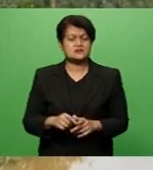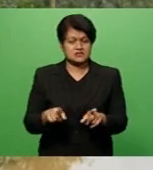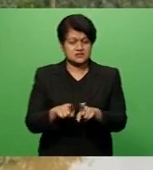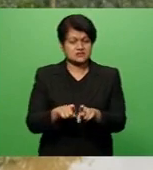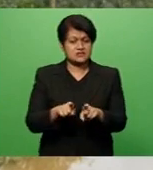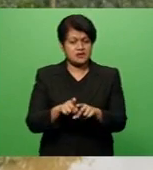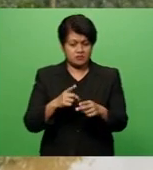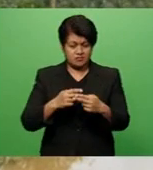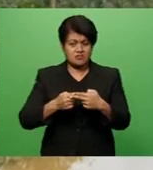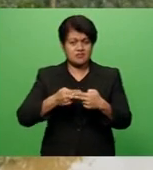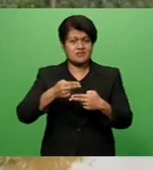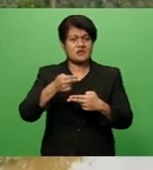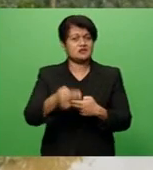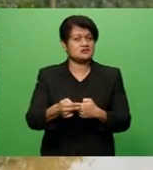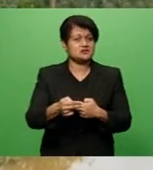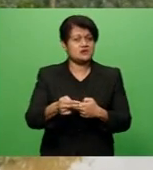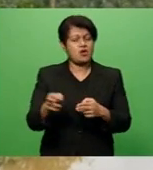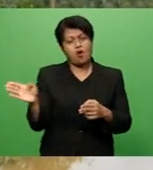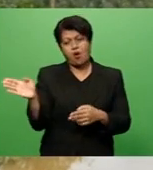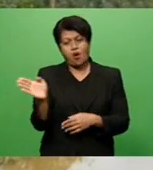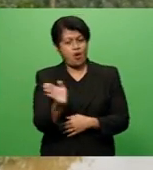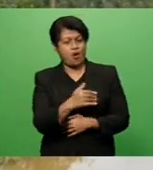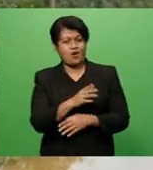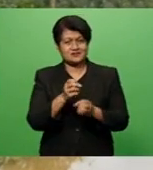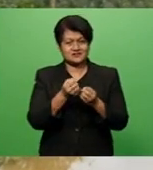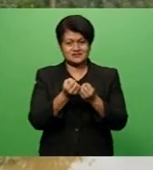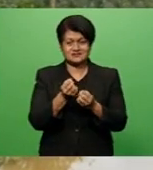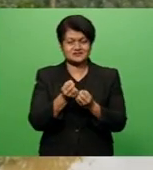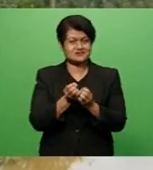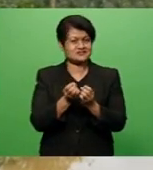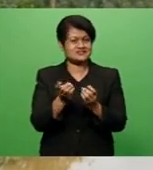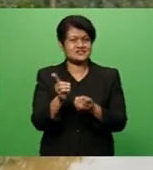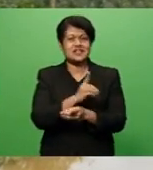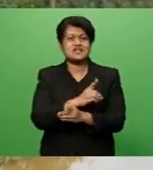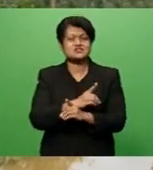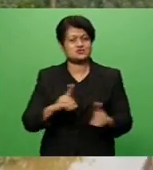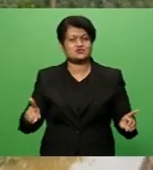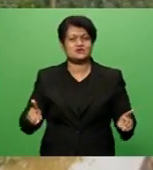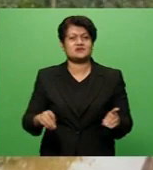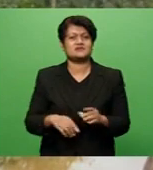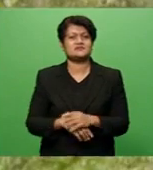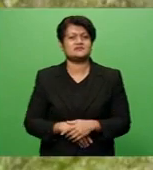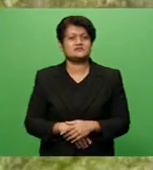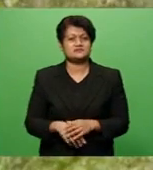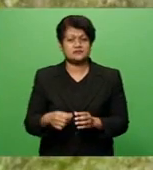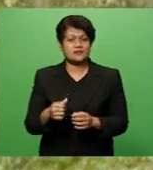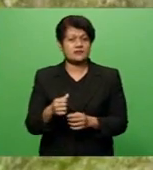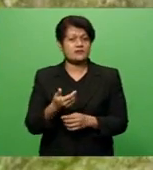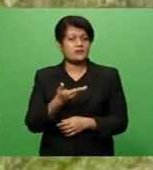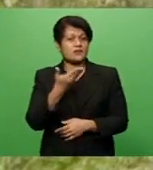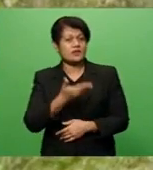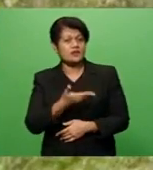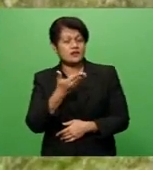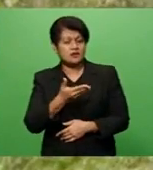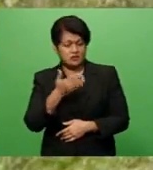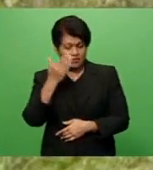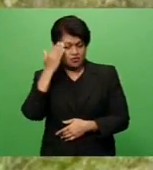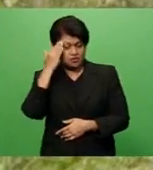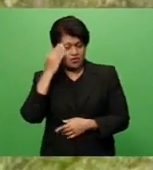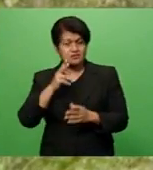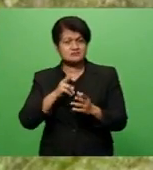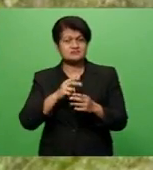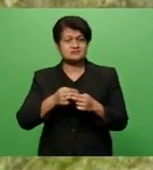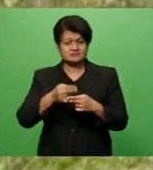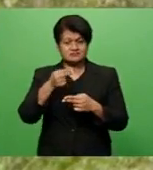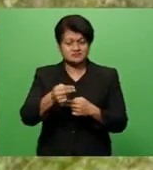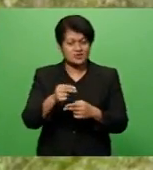Our station too was not spared. Behind me here, a part of the flooded area is the village plantation. We thought our plantation on the hills would be